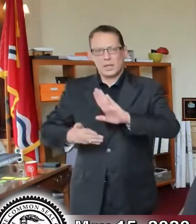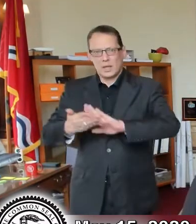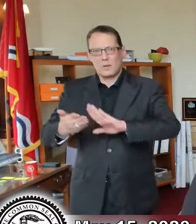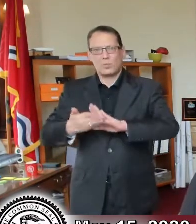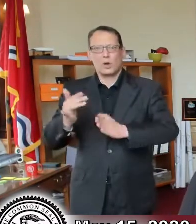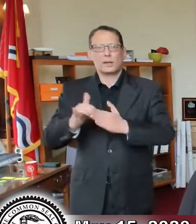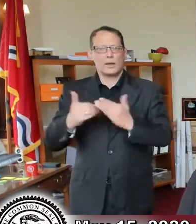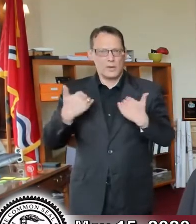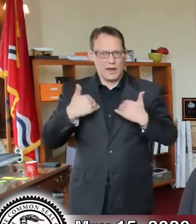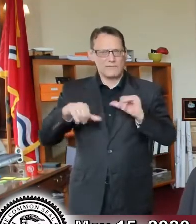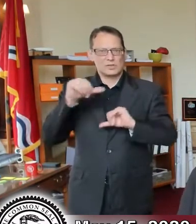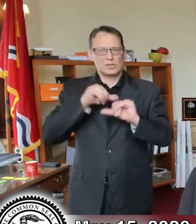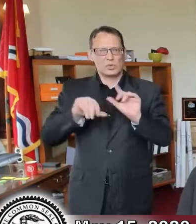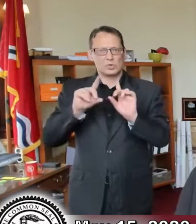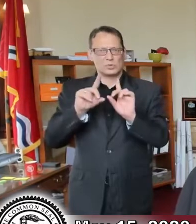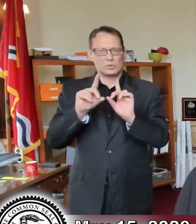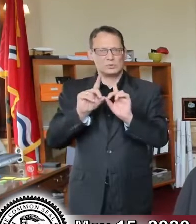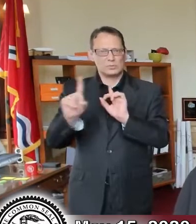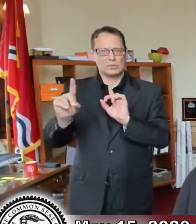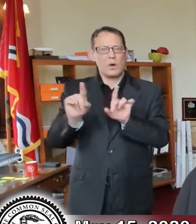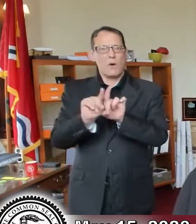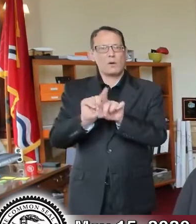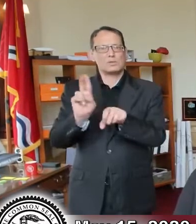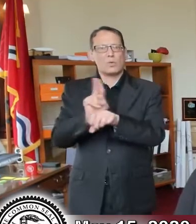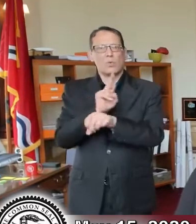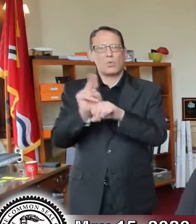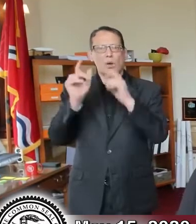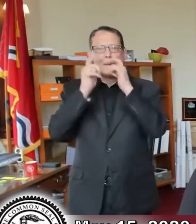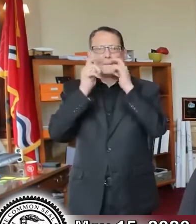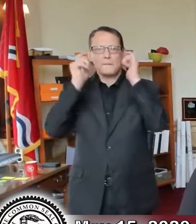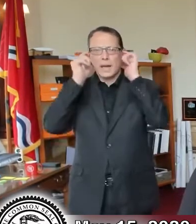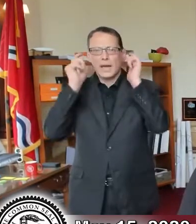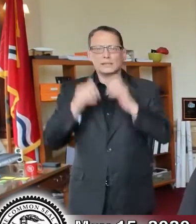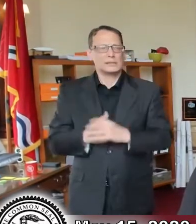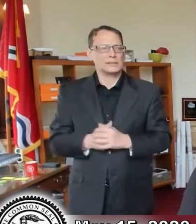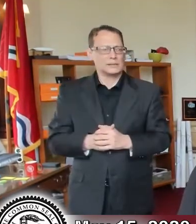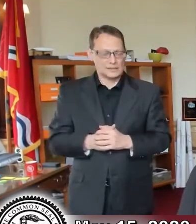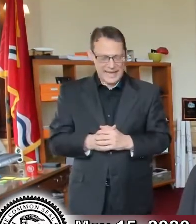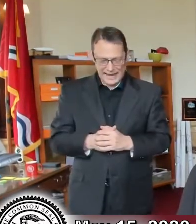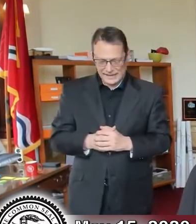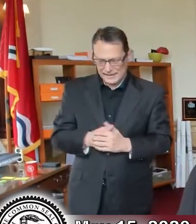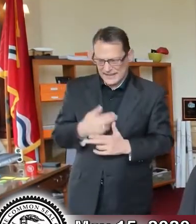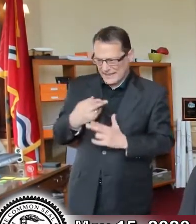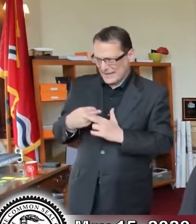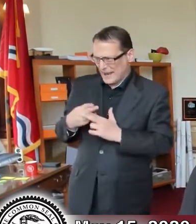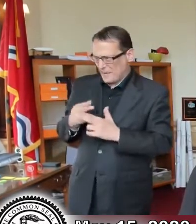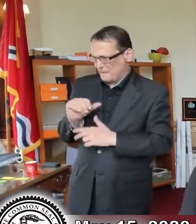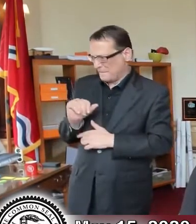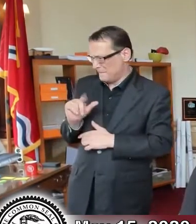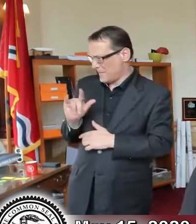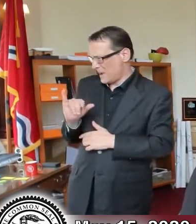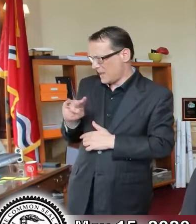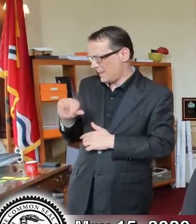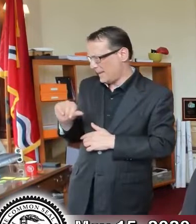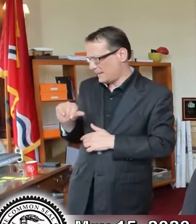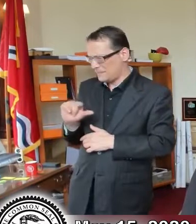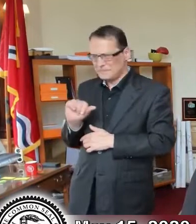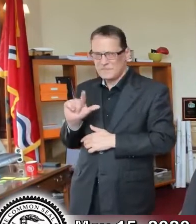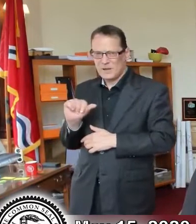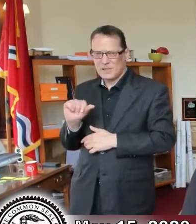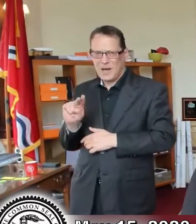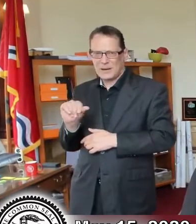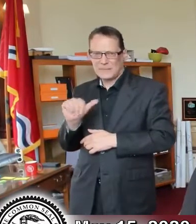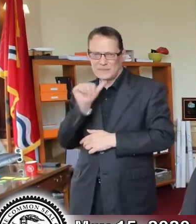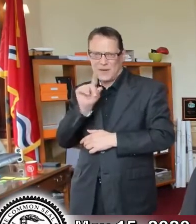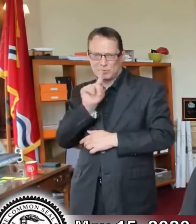is social distancing, and you need to wear a mask. I hope I'm saying this person's name correctly. Alina or Alana,